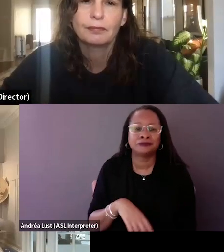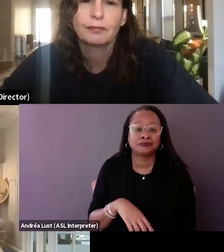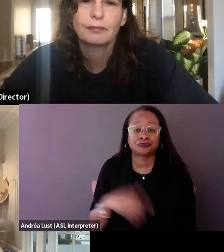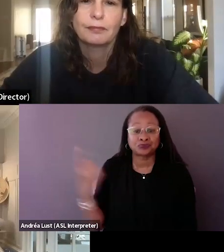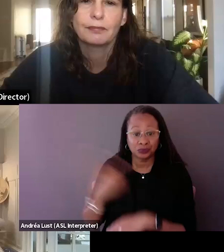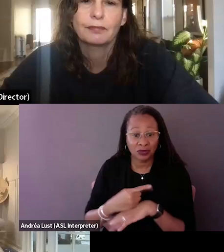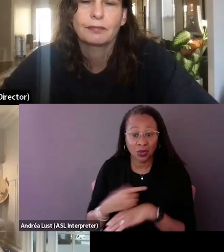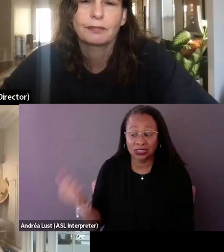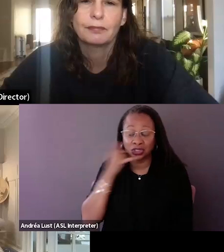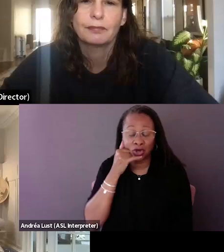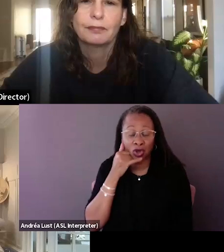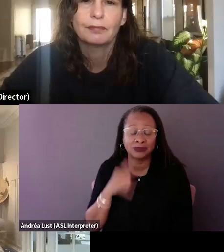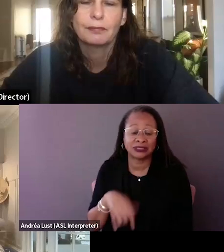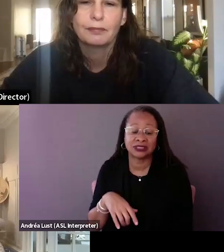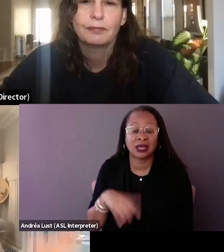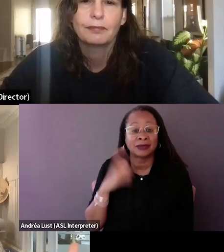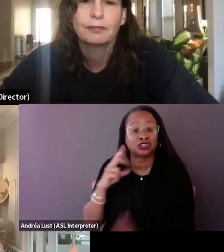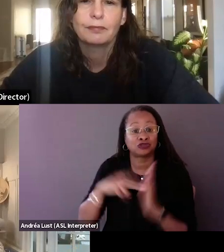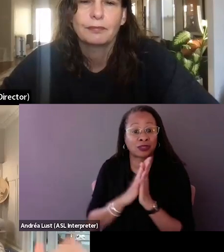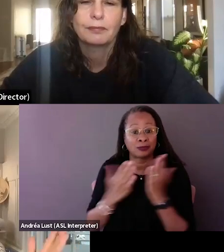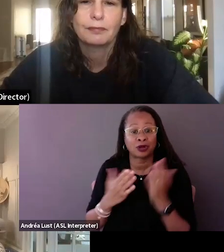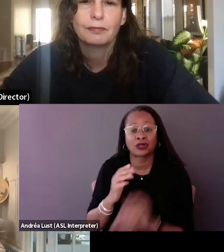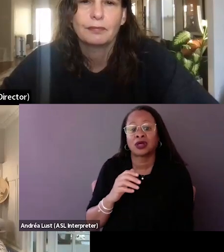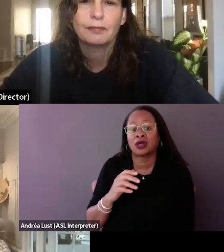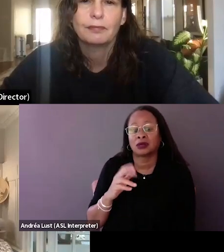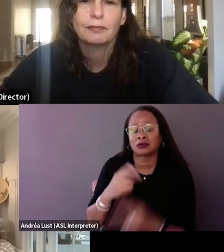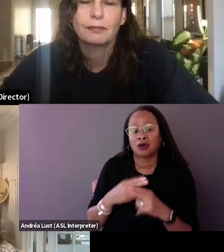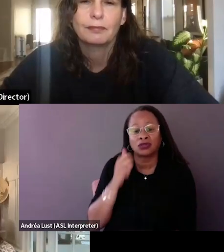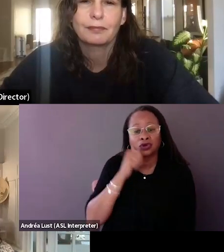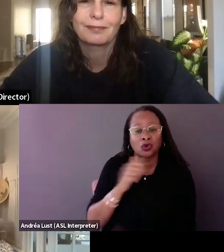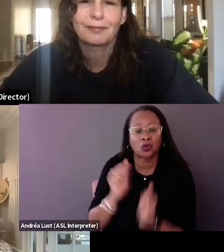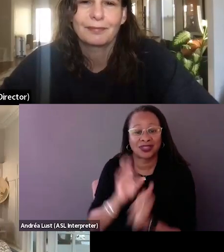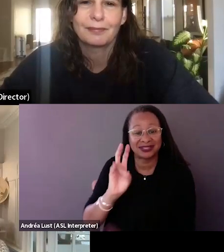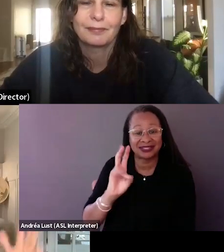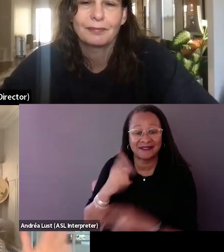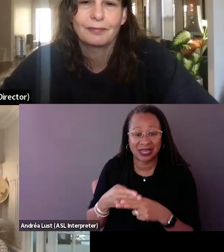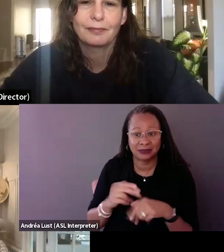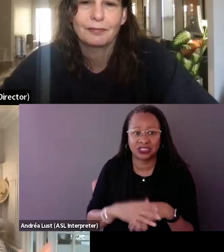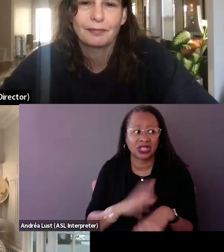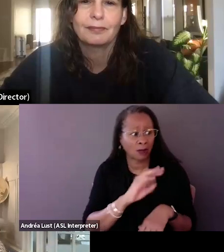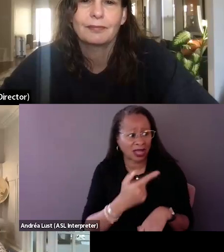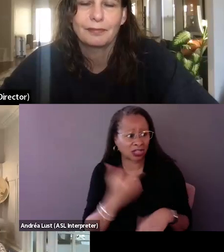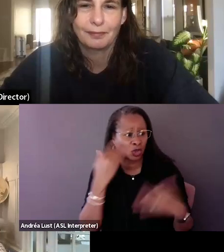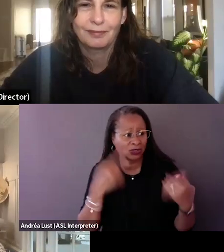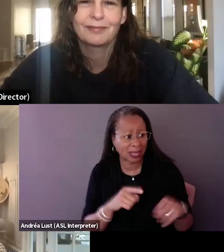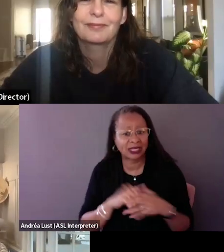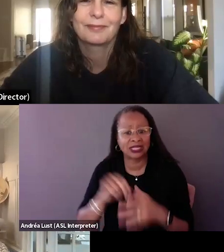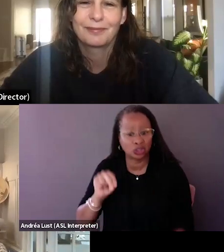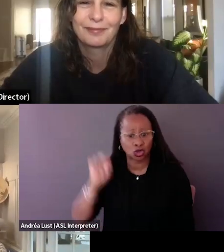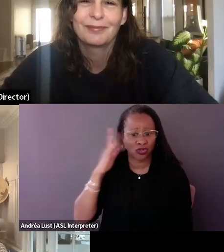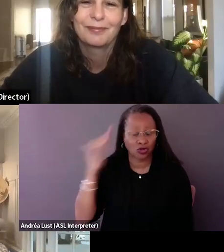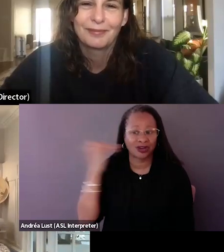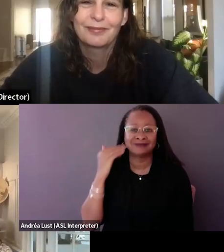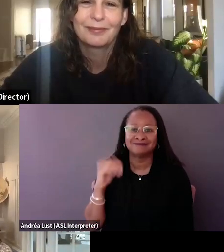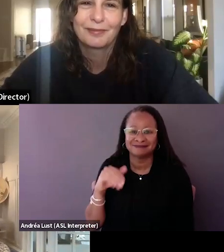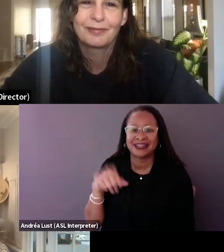read The Girl with Seven Names, she's like, oh my God, do you know what's going on in North Korea? And I'm like, yes, this is what I do.